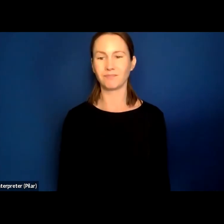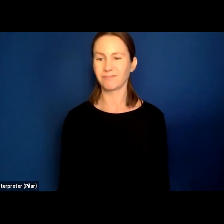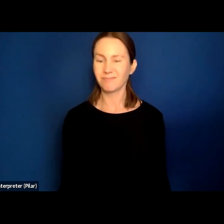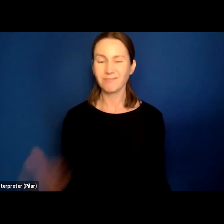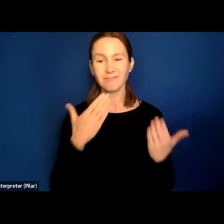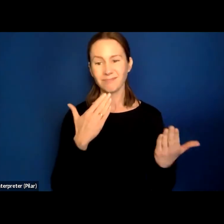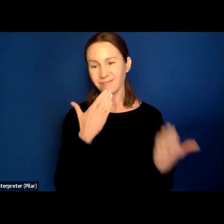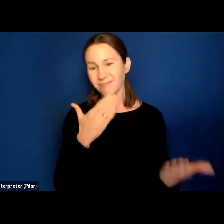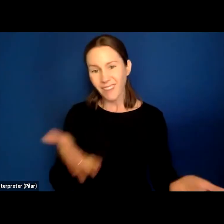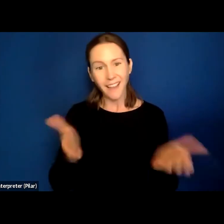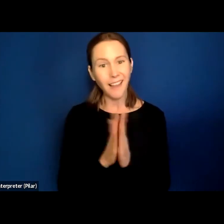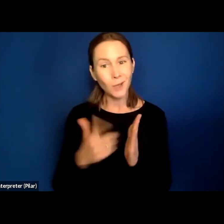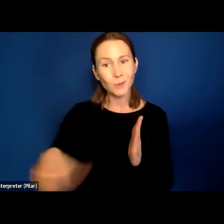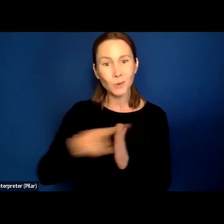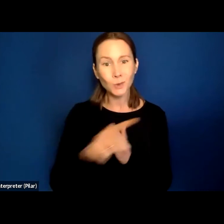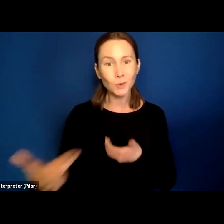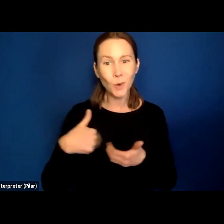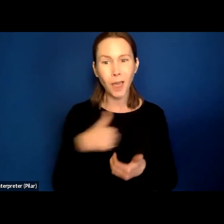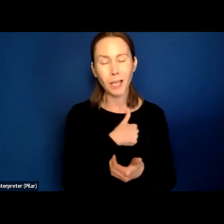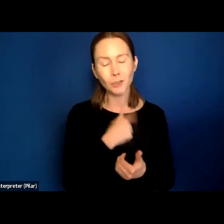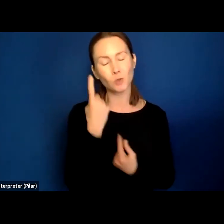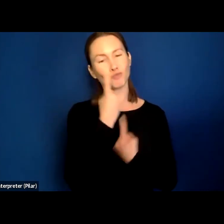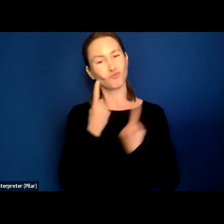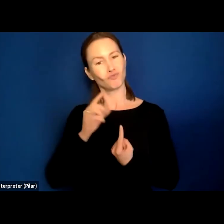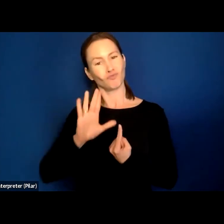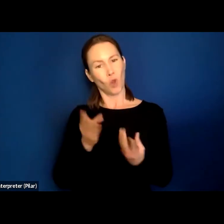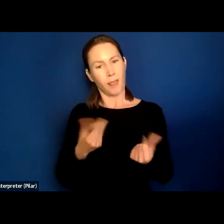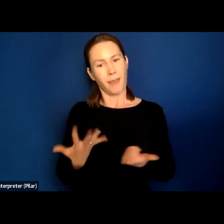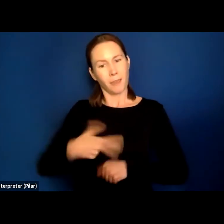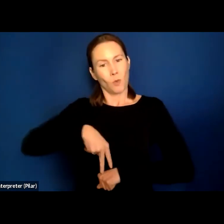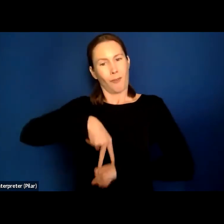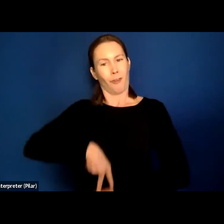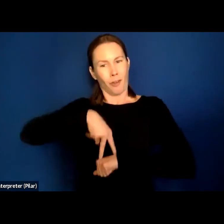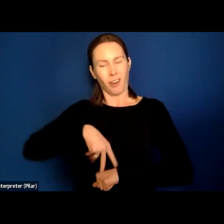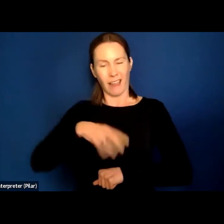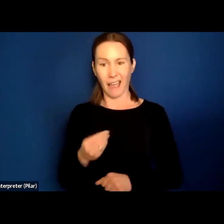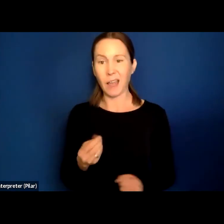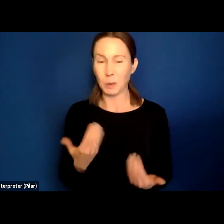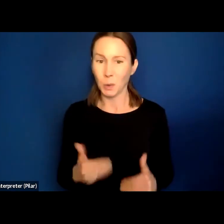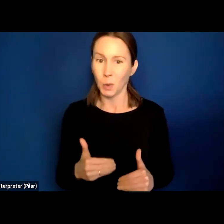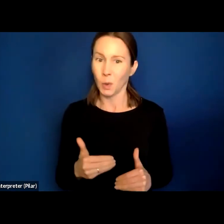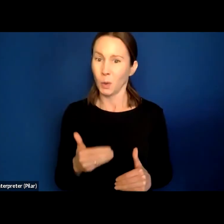you joining us today to reflect upon where you are and the cost of being here.